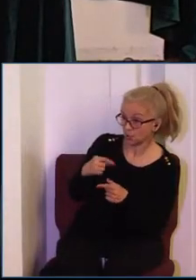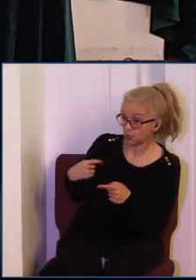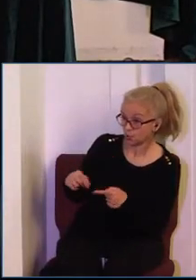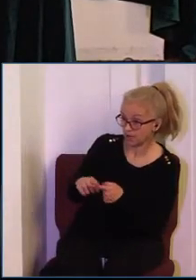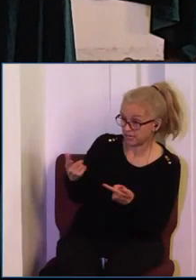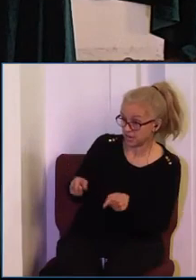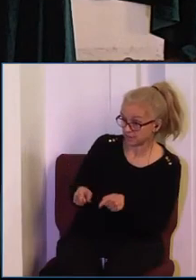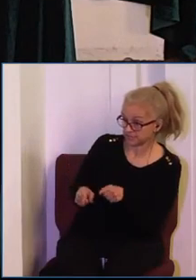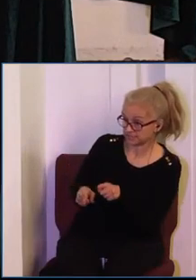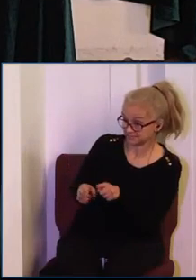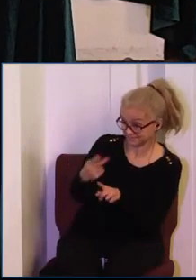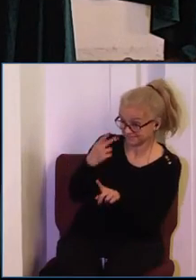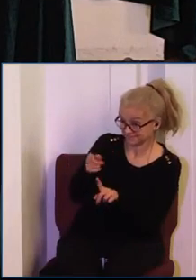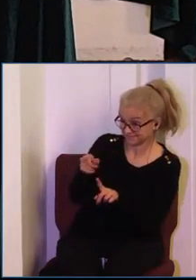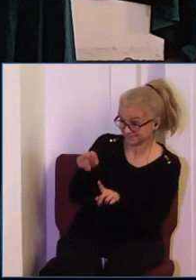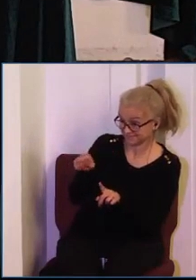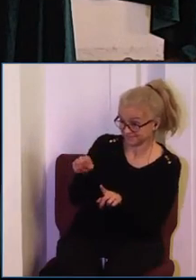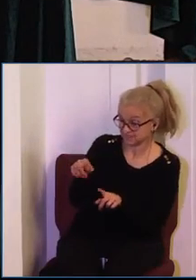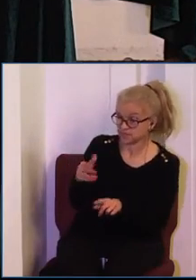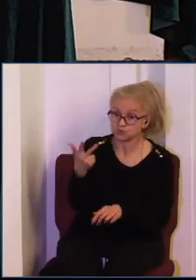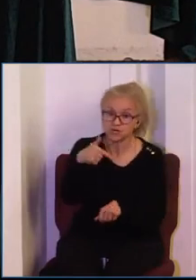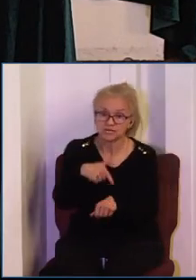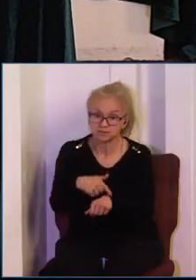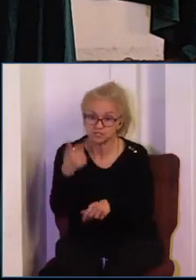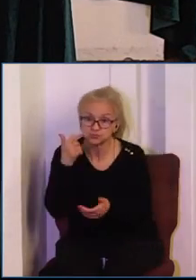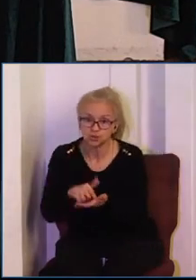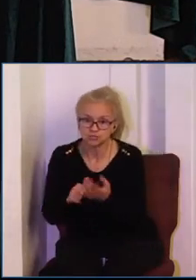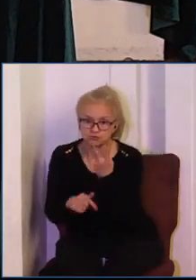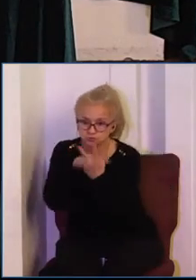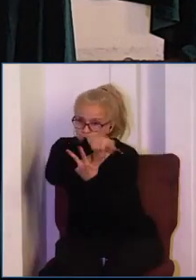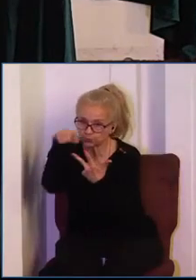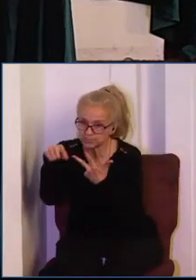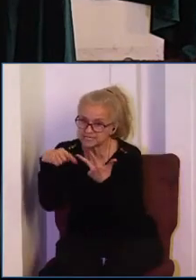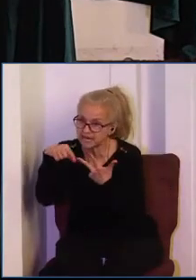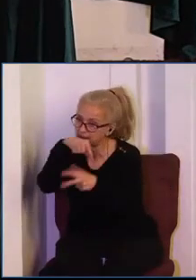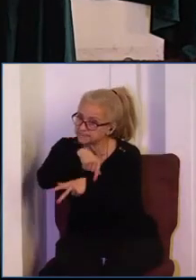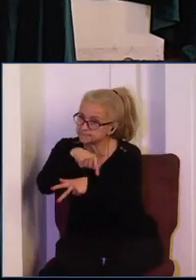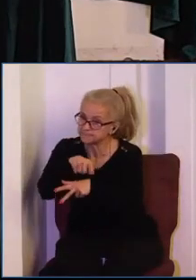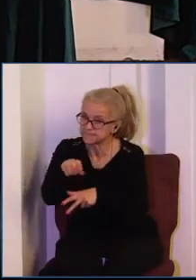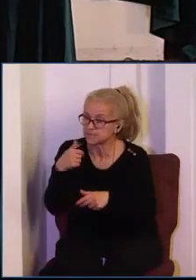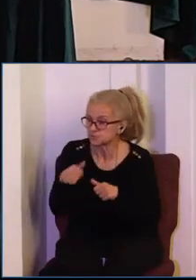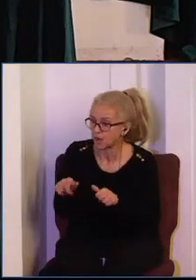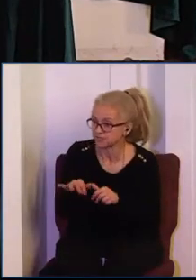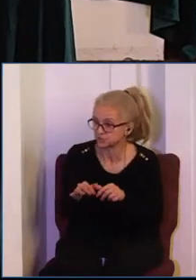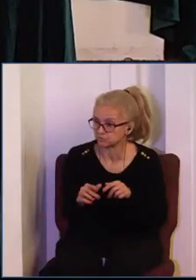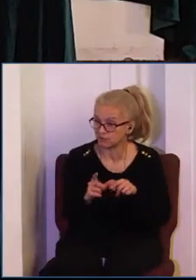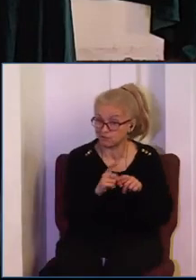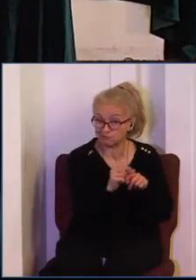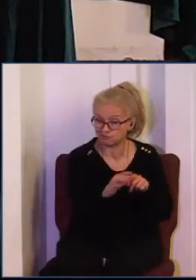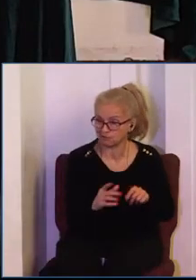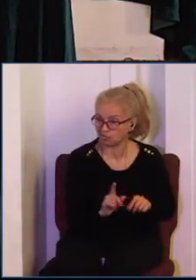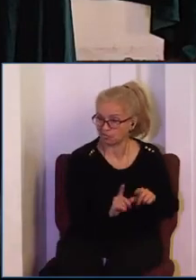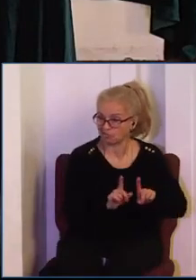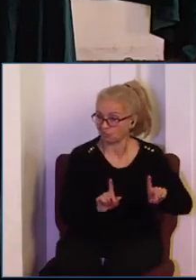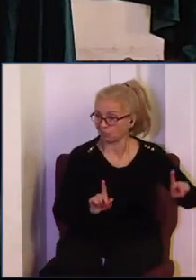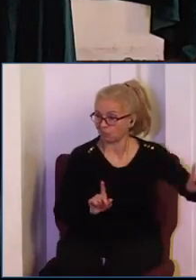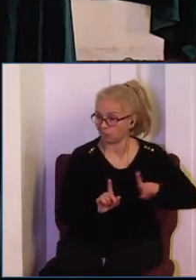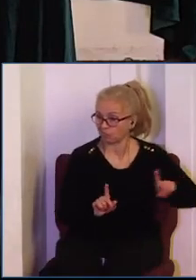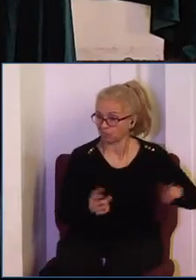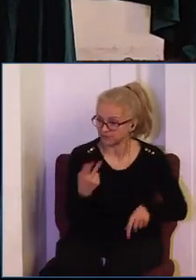happens. And three times, did you notice? Three times he tried to walk away from